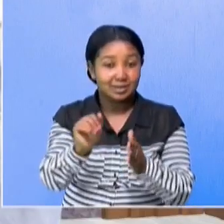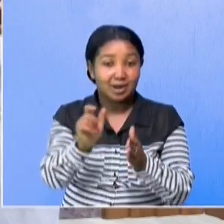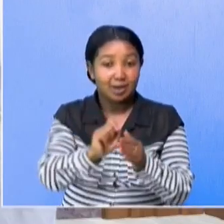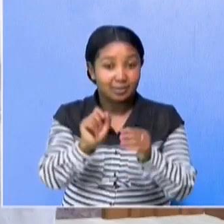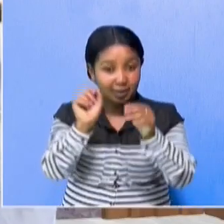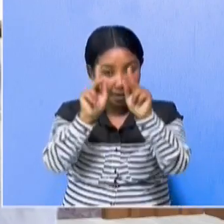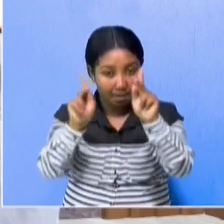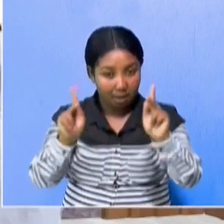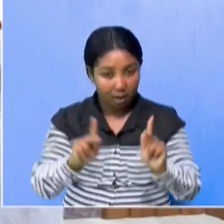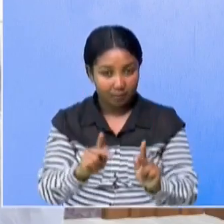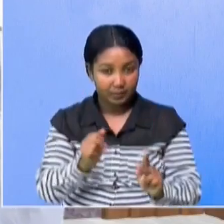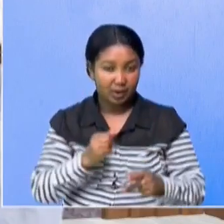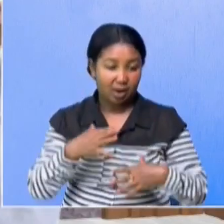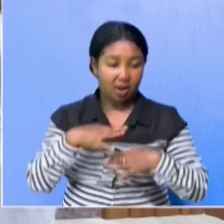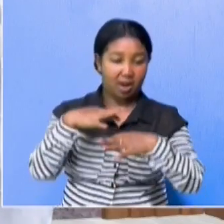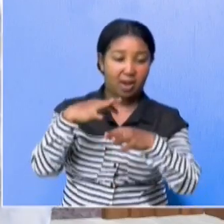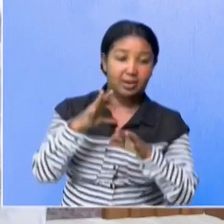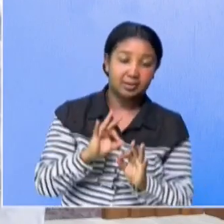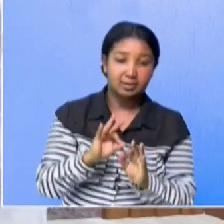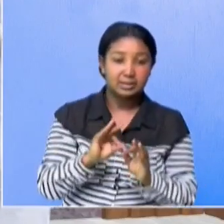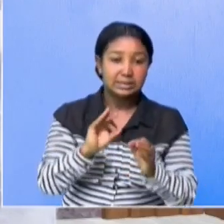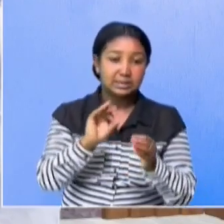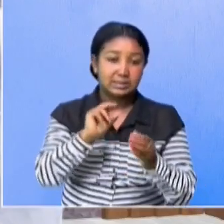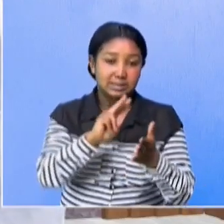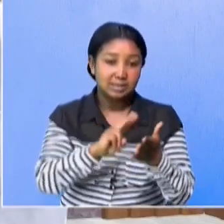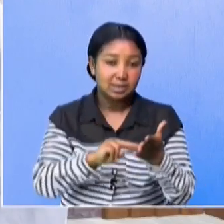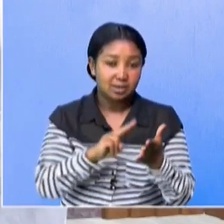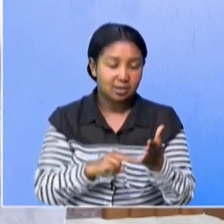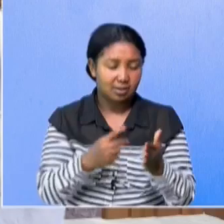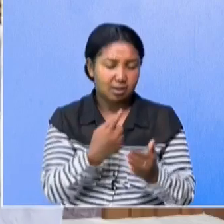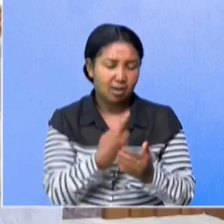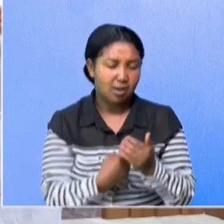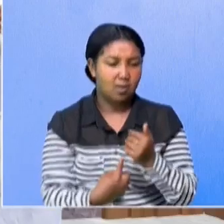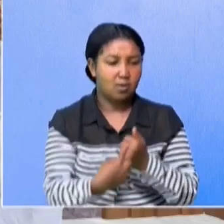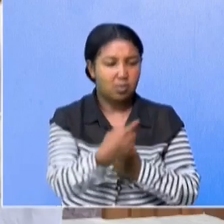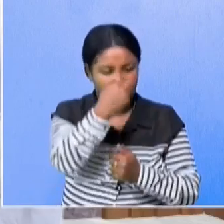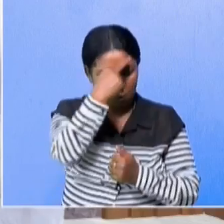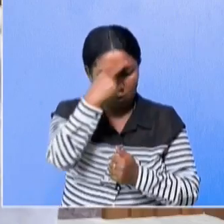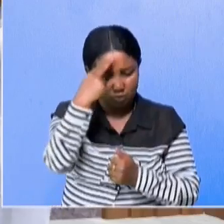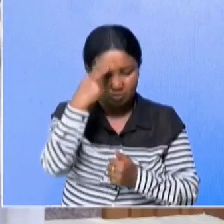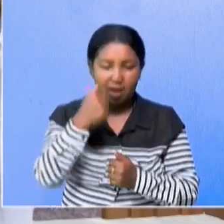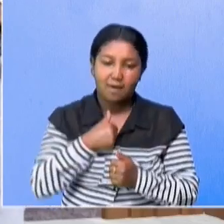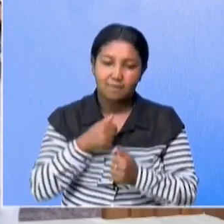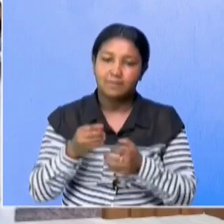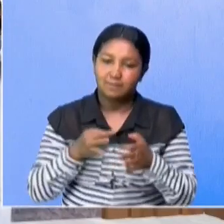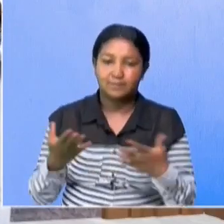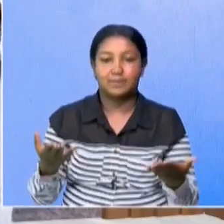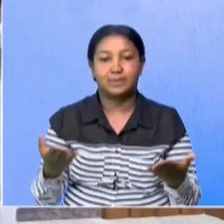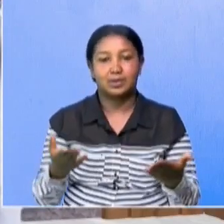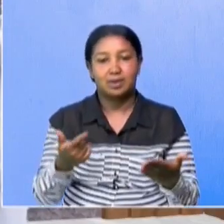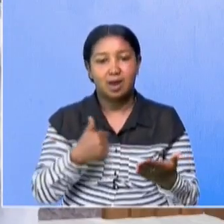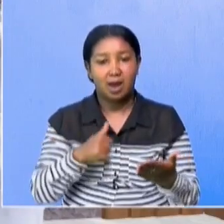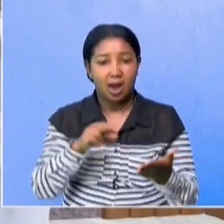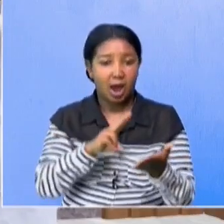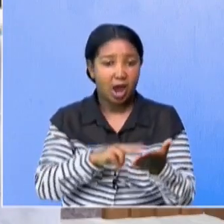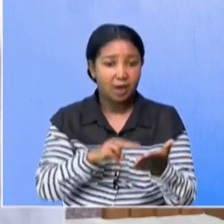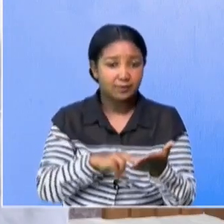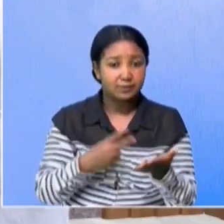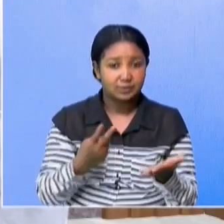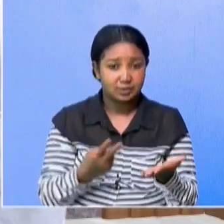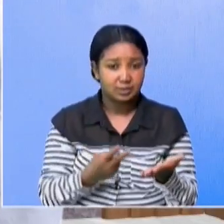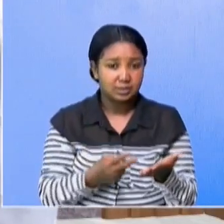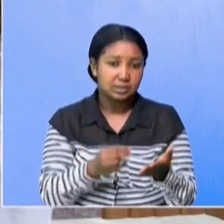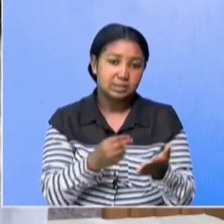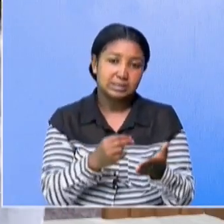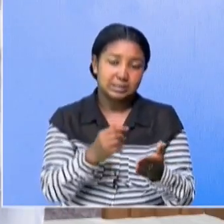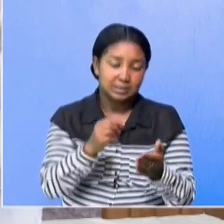I like studying alone because I do have different kinds of reading. When I study alone, I'm able to have